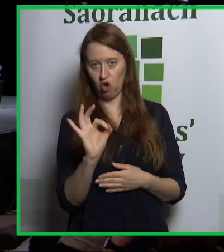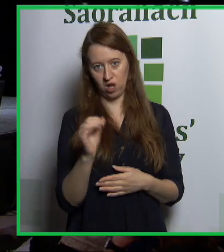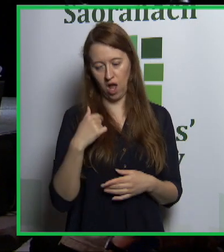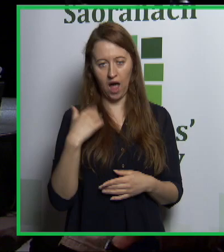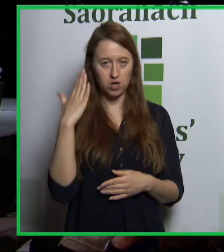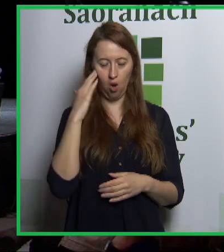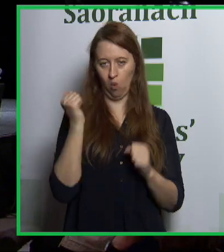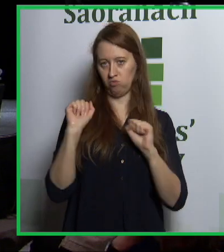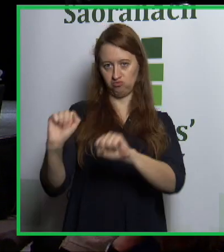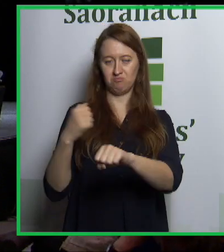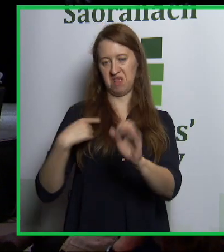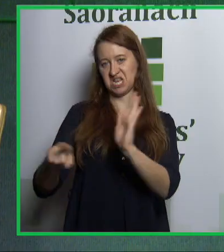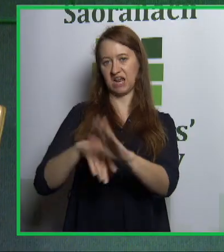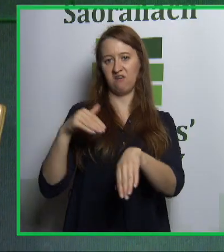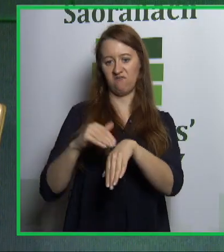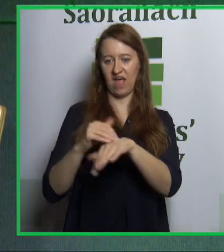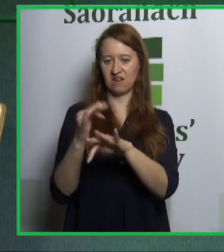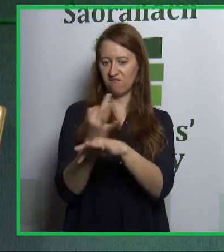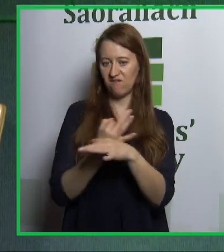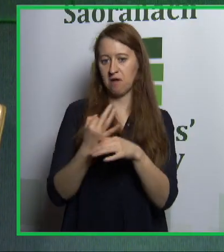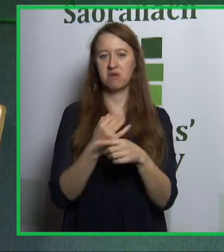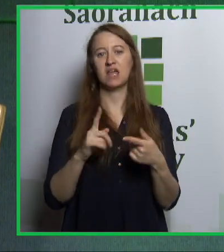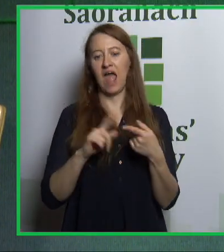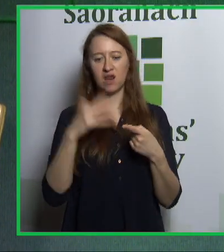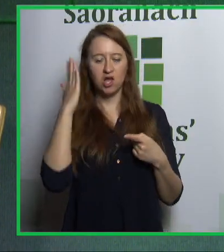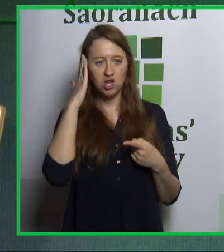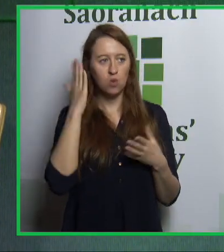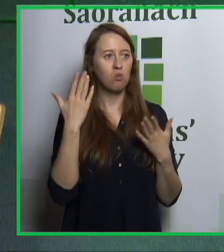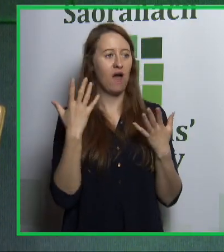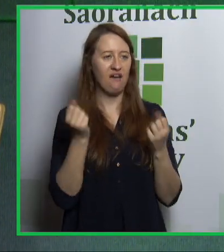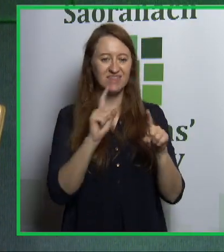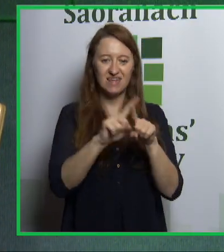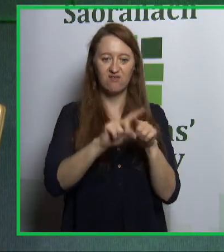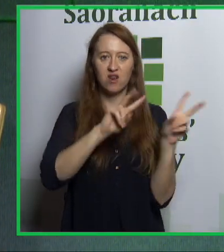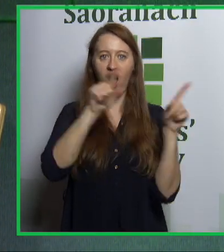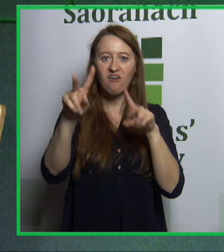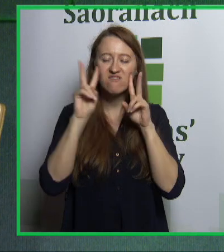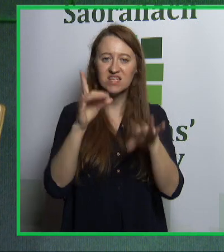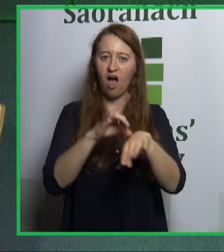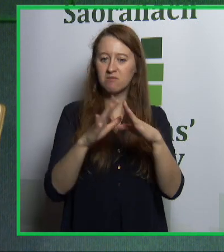and out of prisons, in and out of hospitals. How bad did it get?